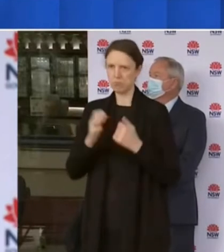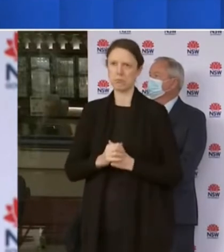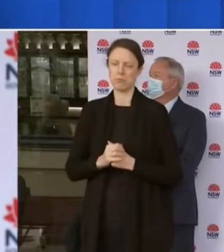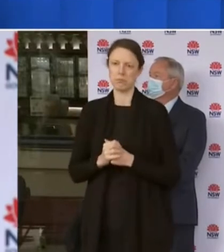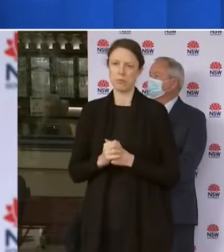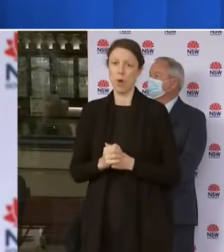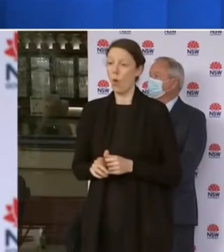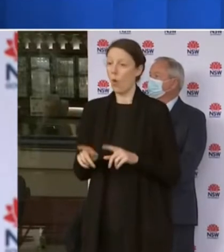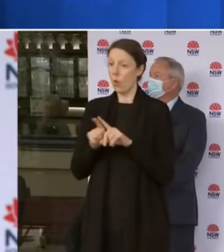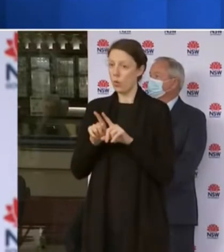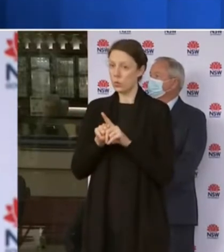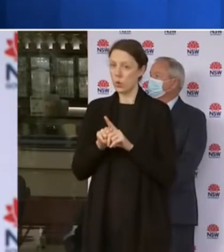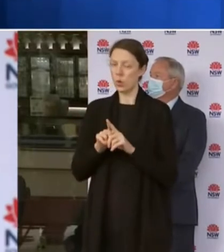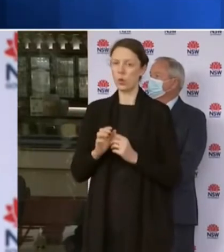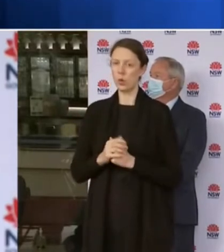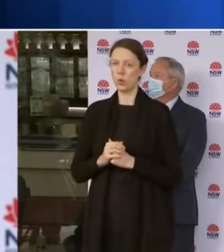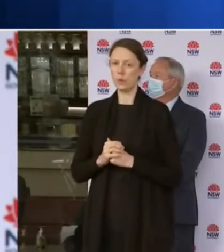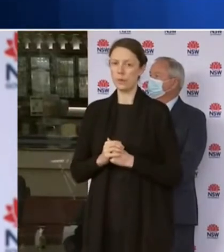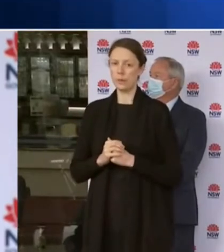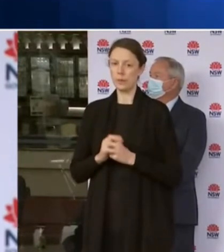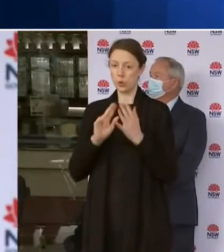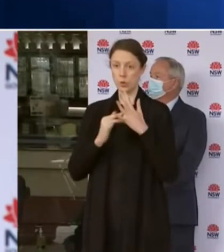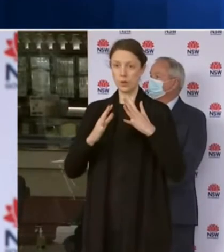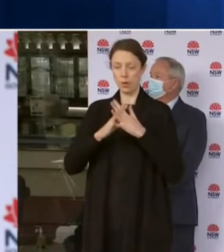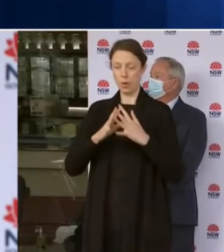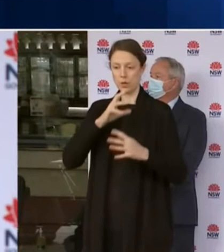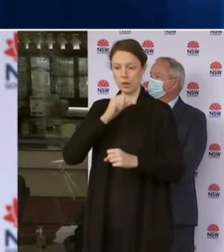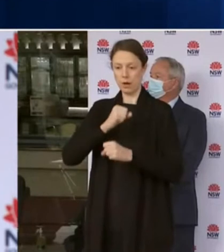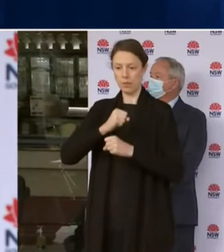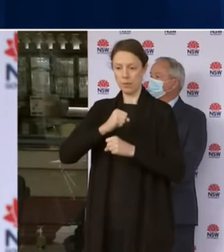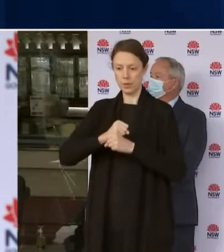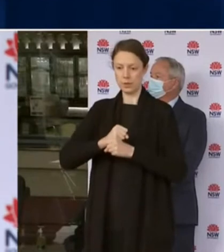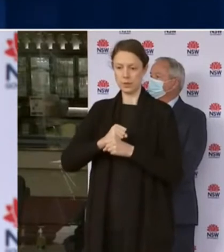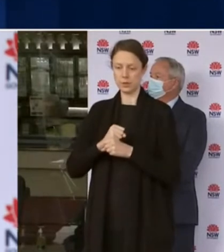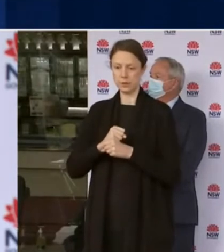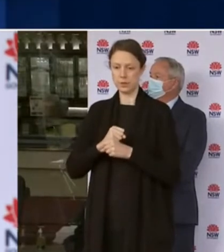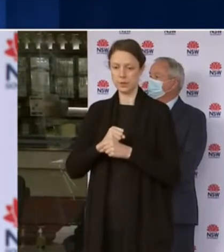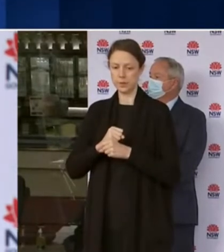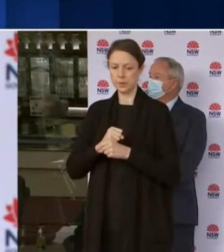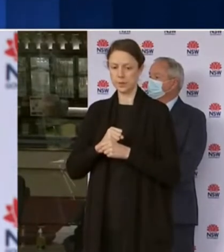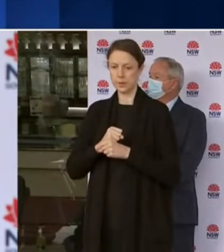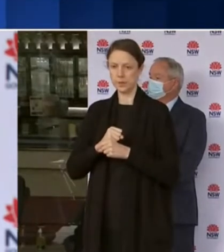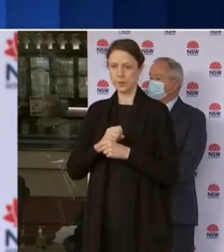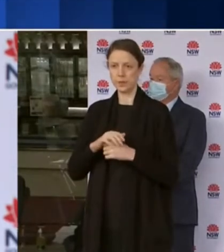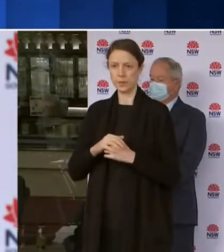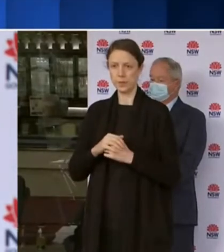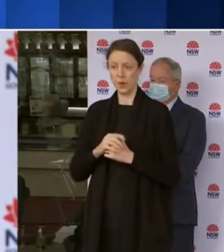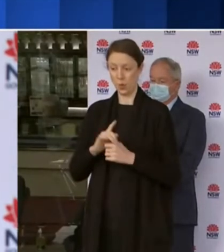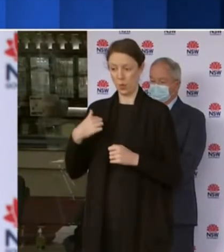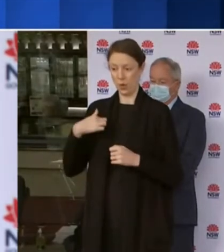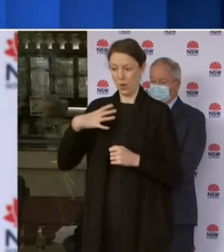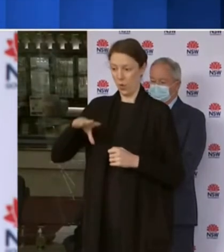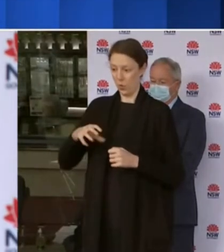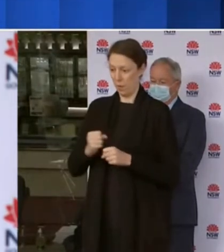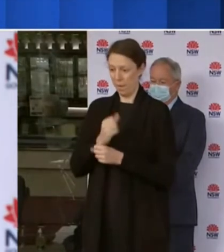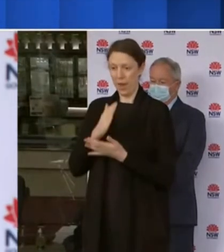say to our citizens, not only is the New South Wales government trying to ensure that we have a